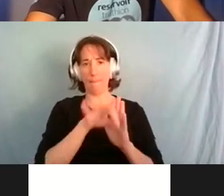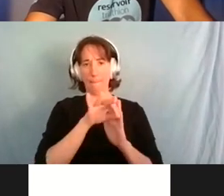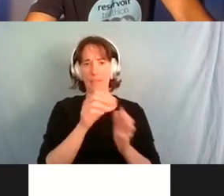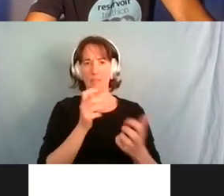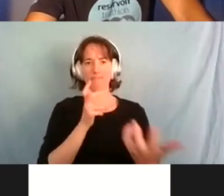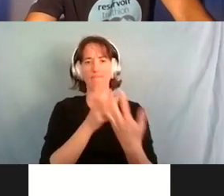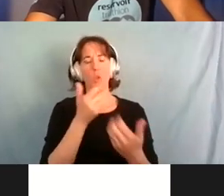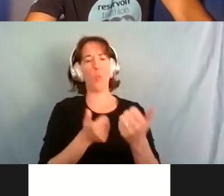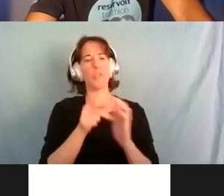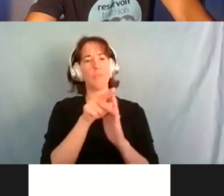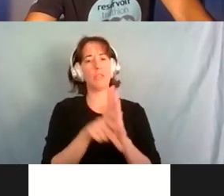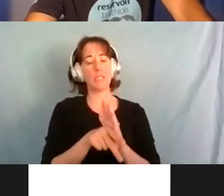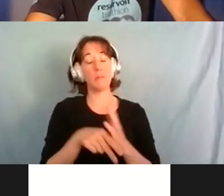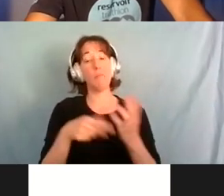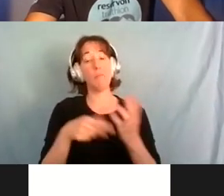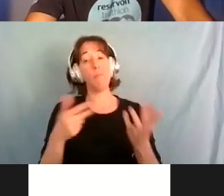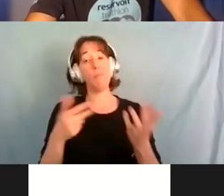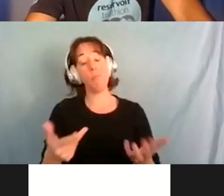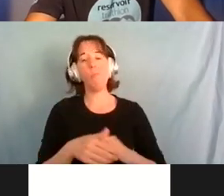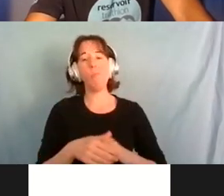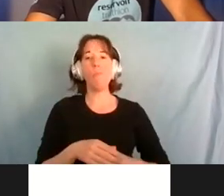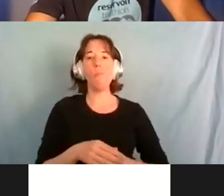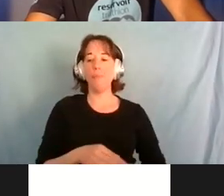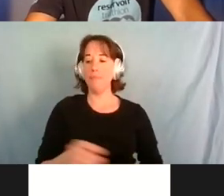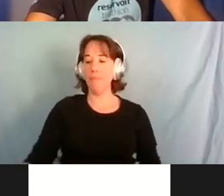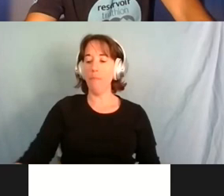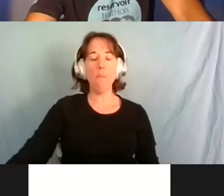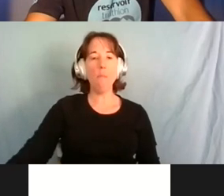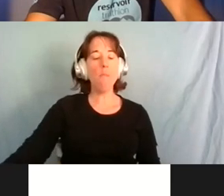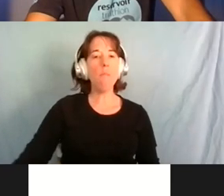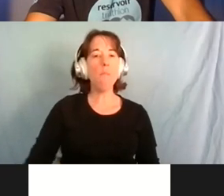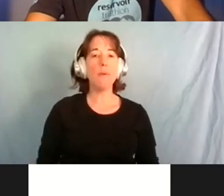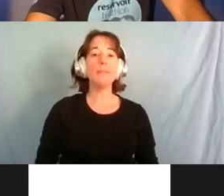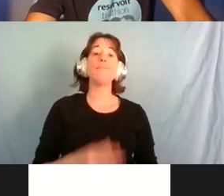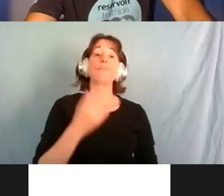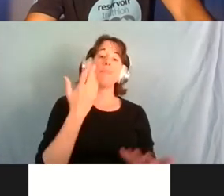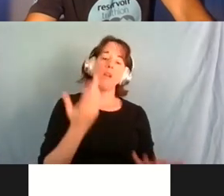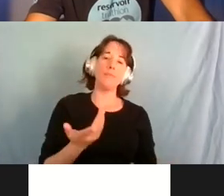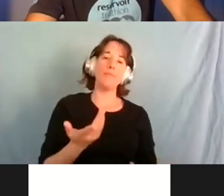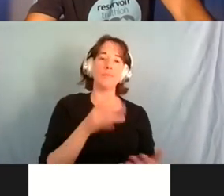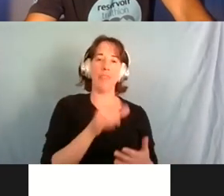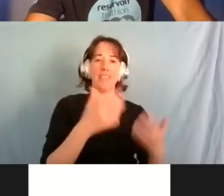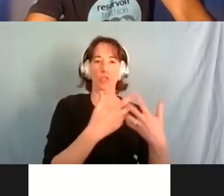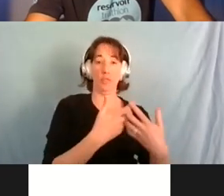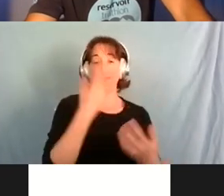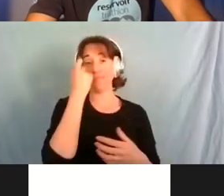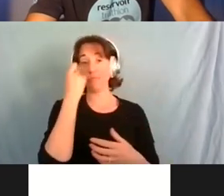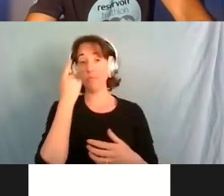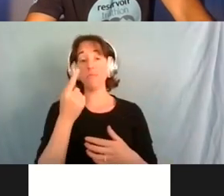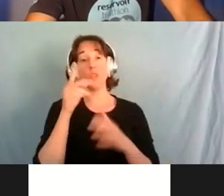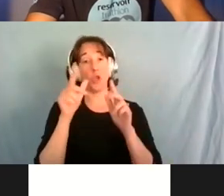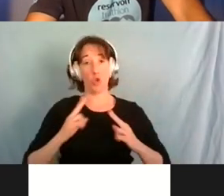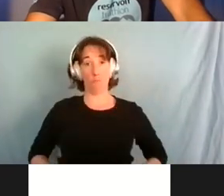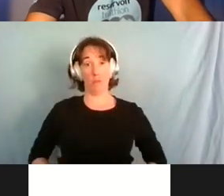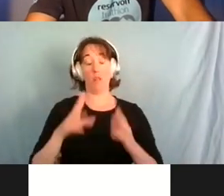On the other hand, Q-learning does not use its policy to